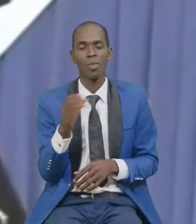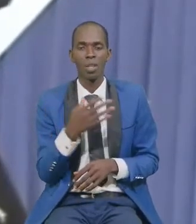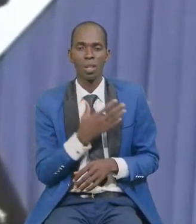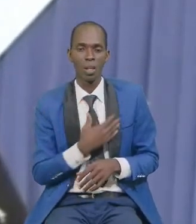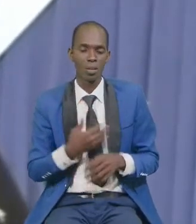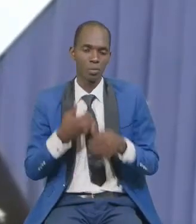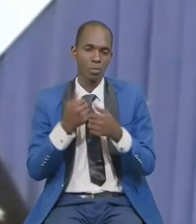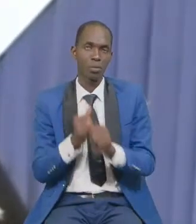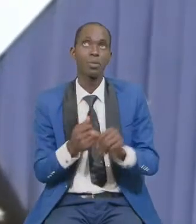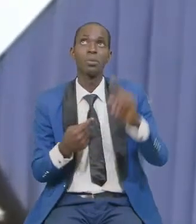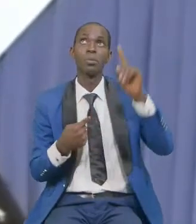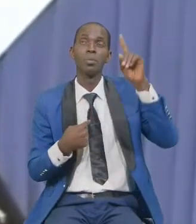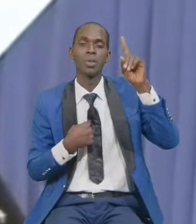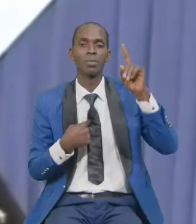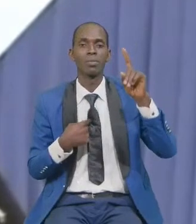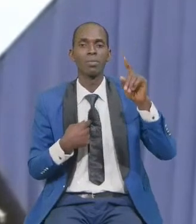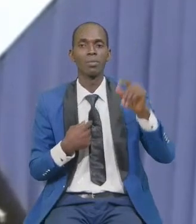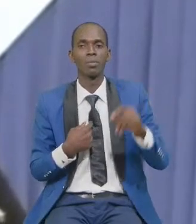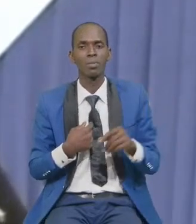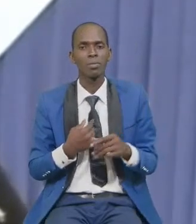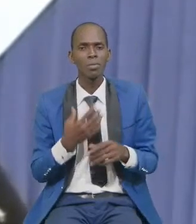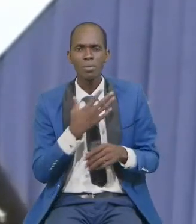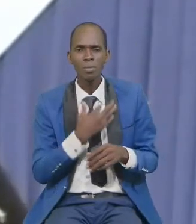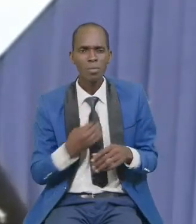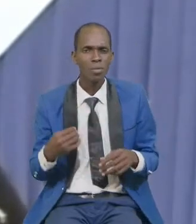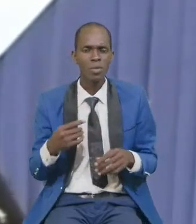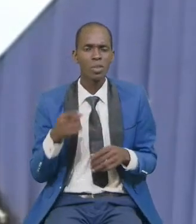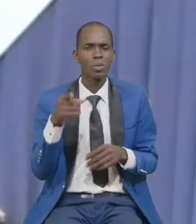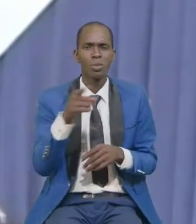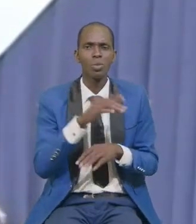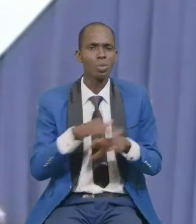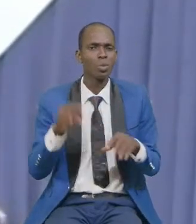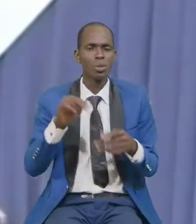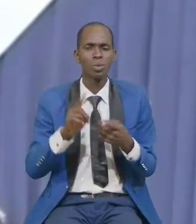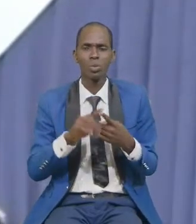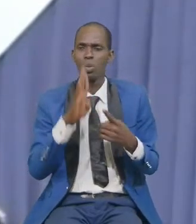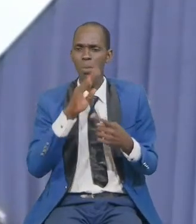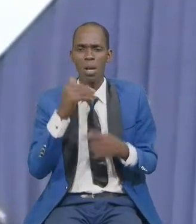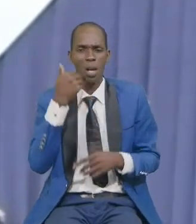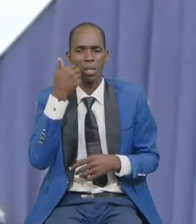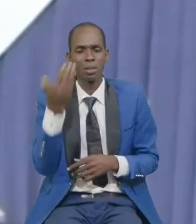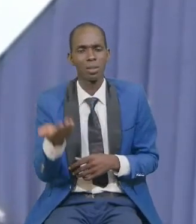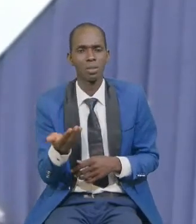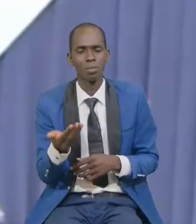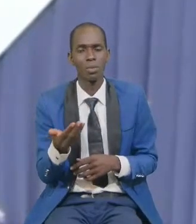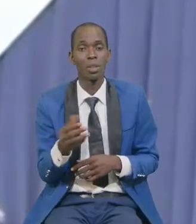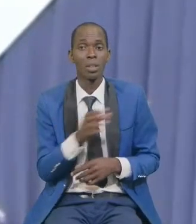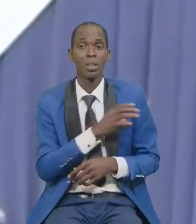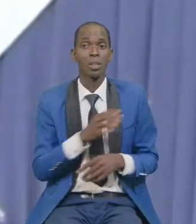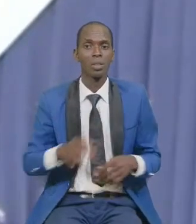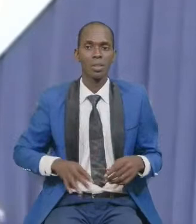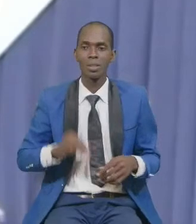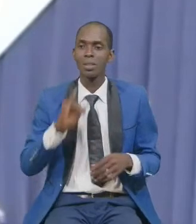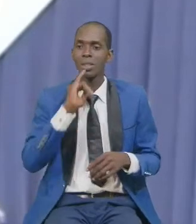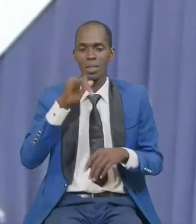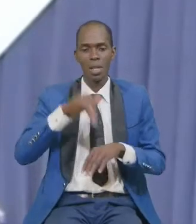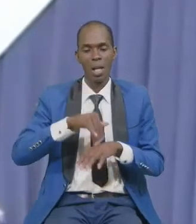and follow me. And wouldn't you be ashamed? Christ is going in